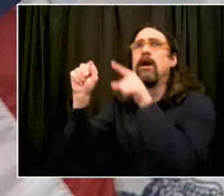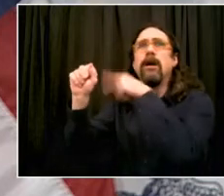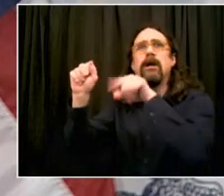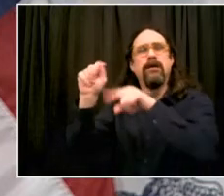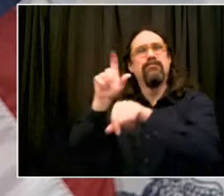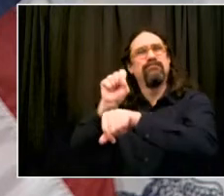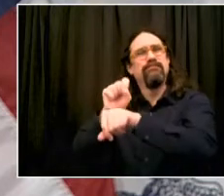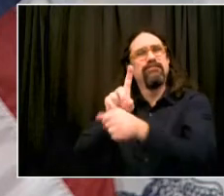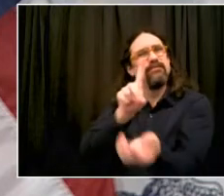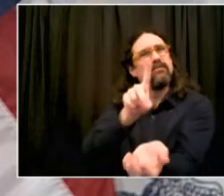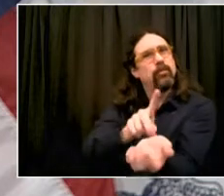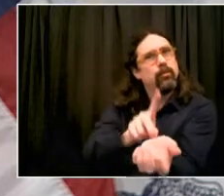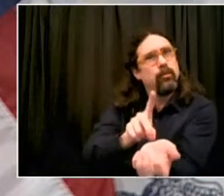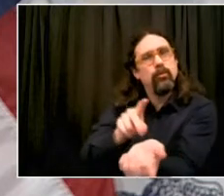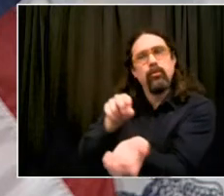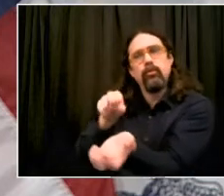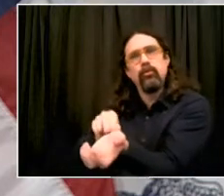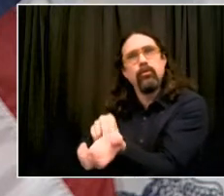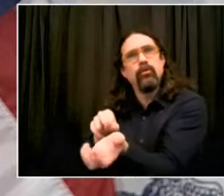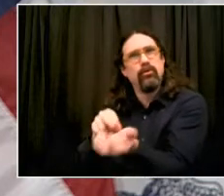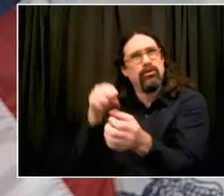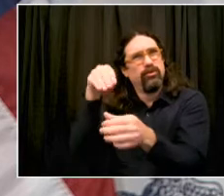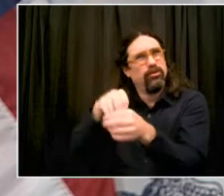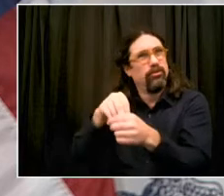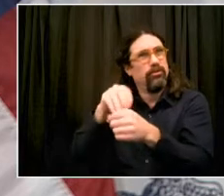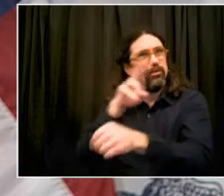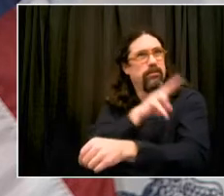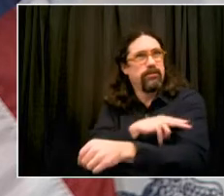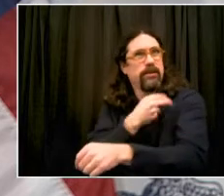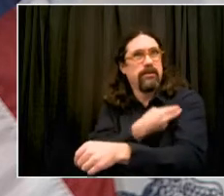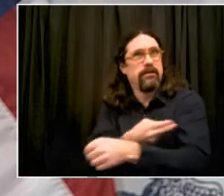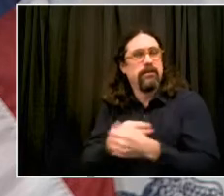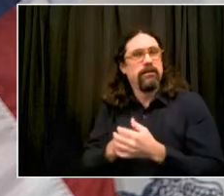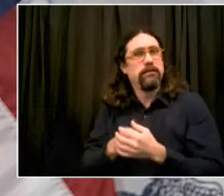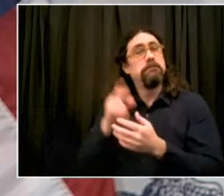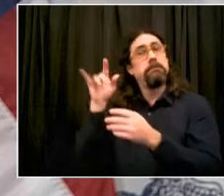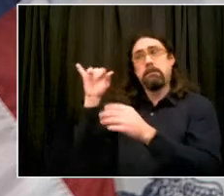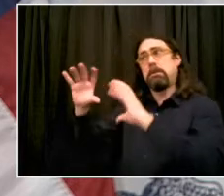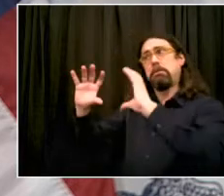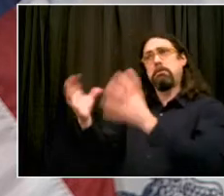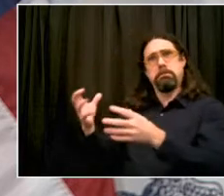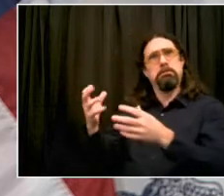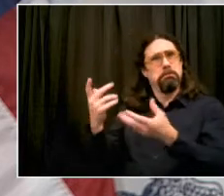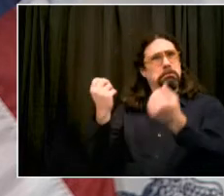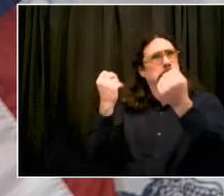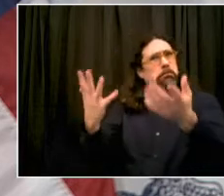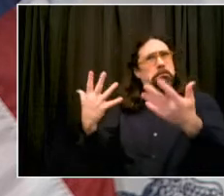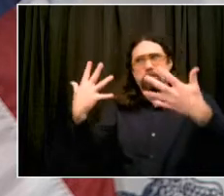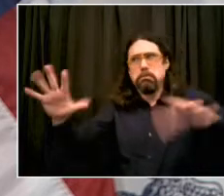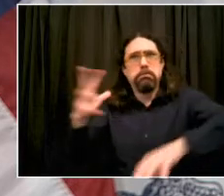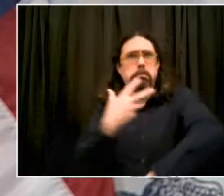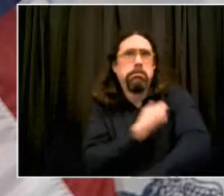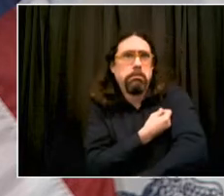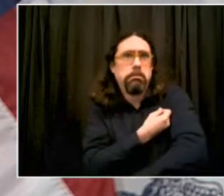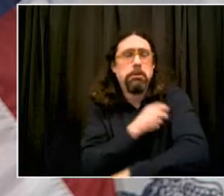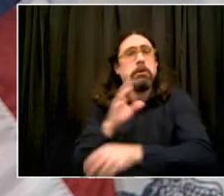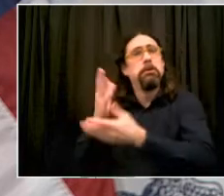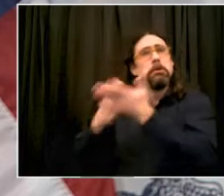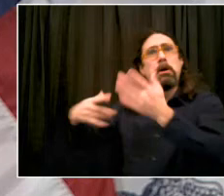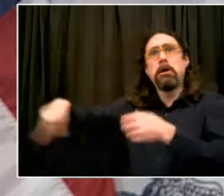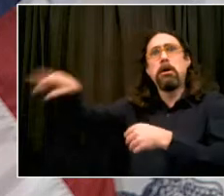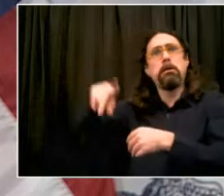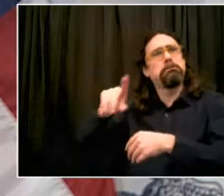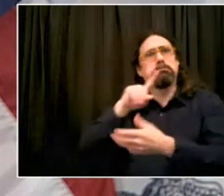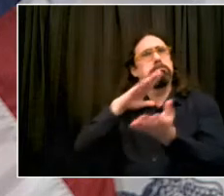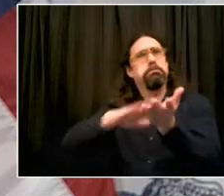them vaccinated if they have not been vaccinated yet. And I'm obviously concerned also about the crucial role hospitals play in